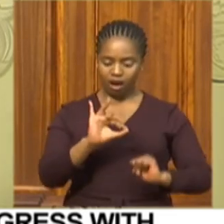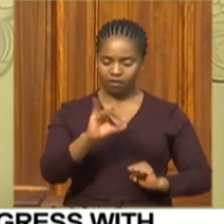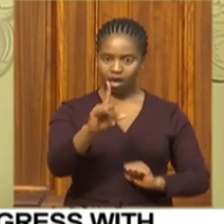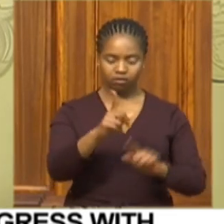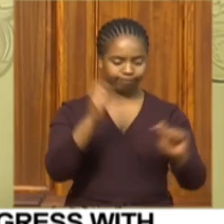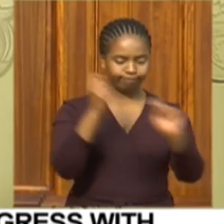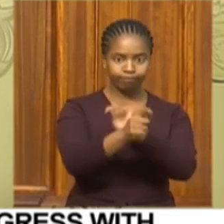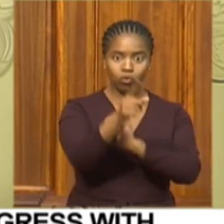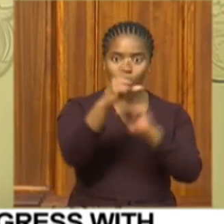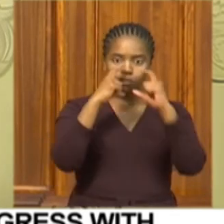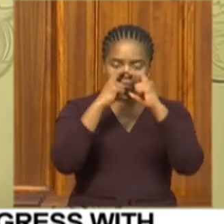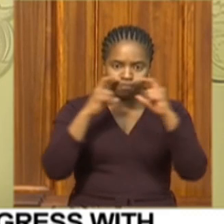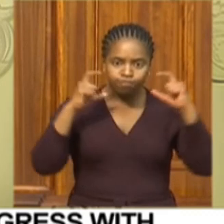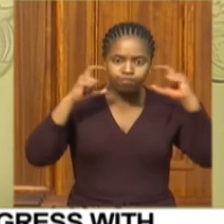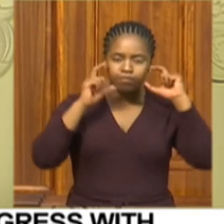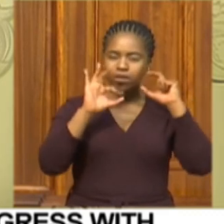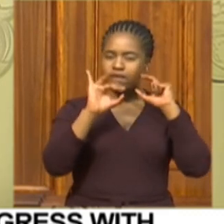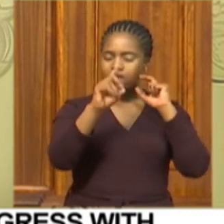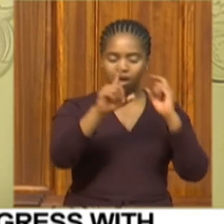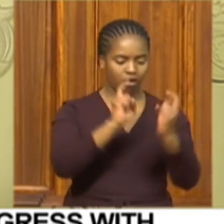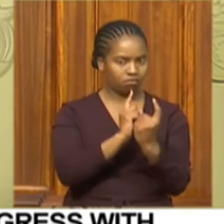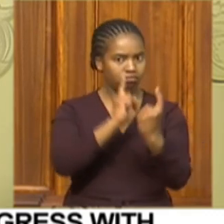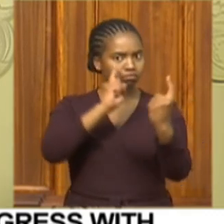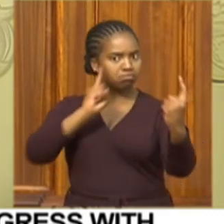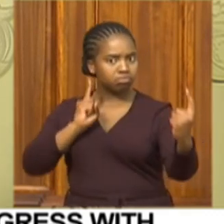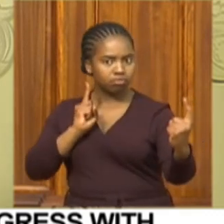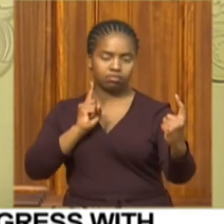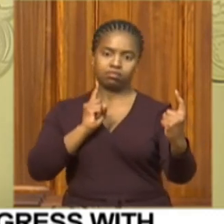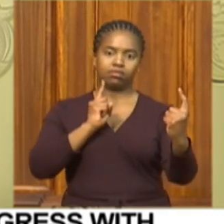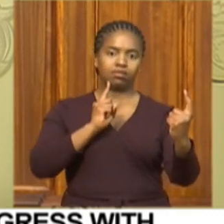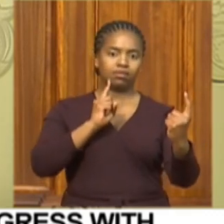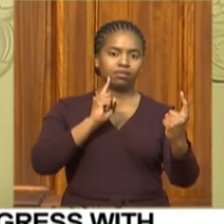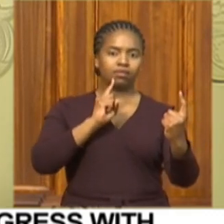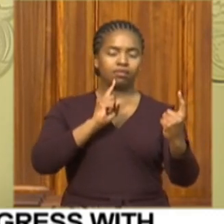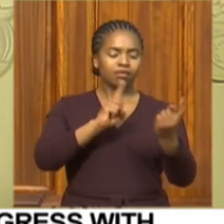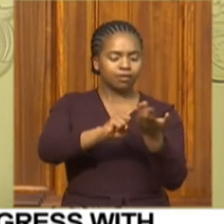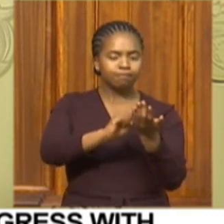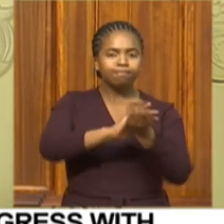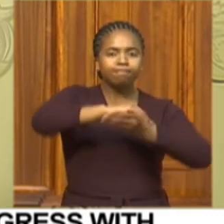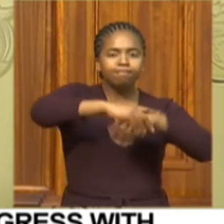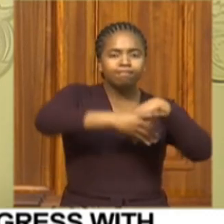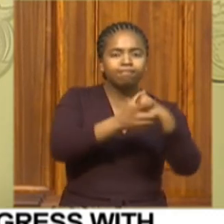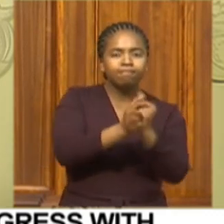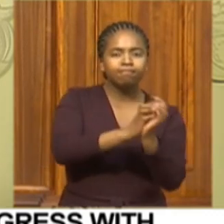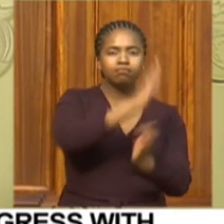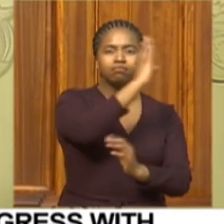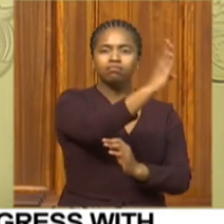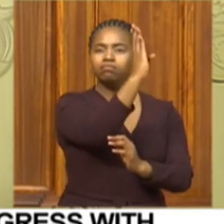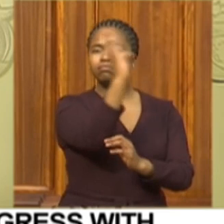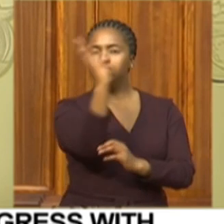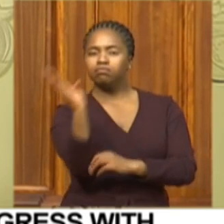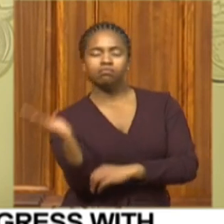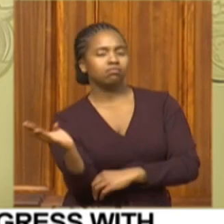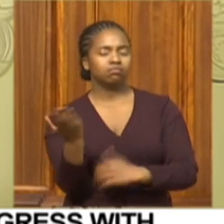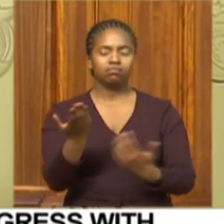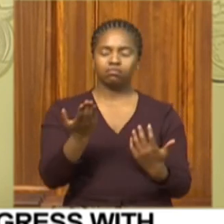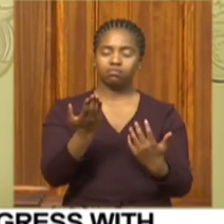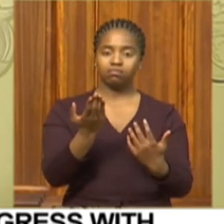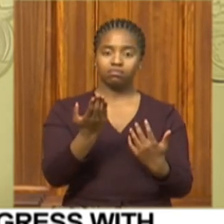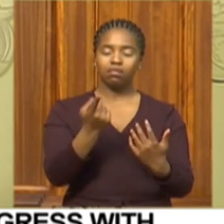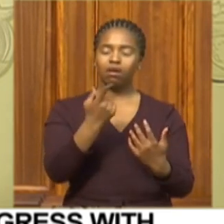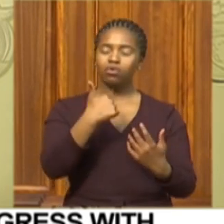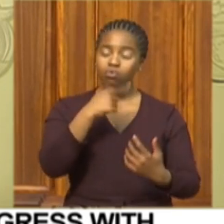mask wearing, social distancing, good hygiene. In the process, you